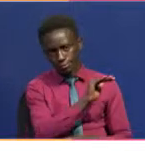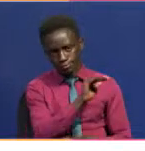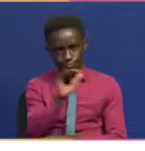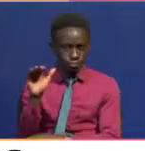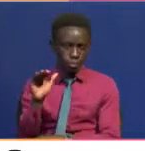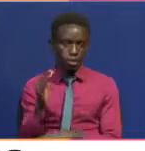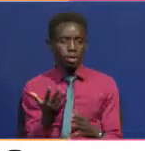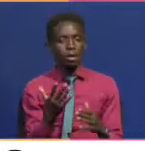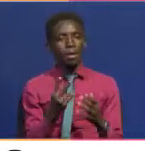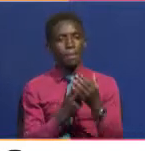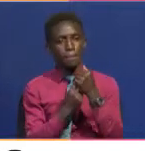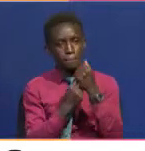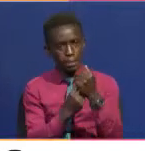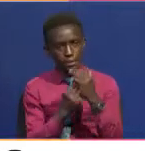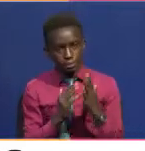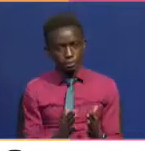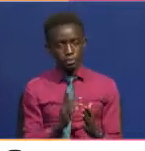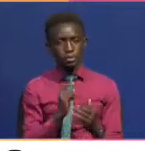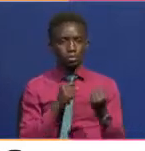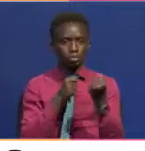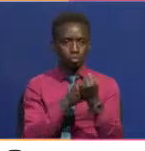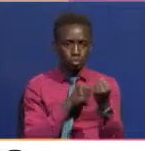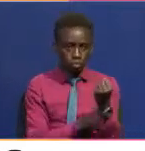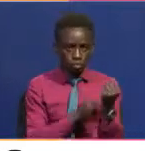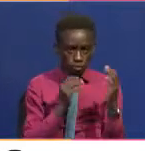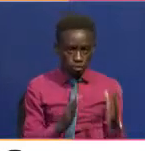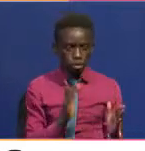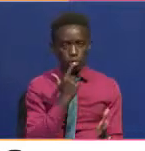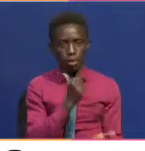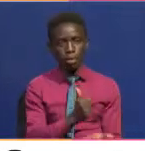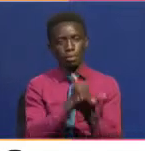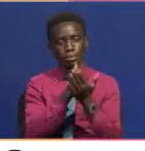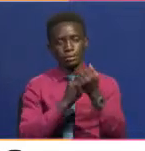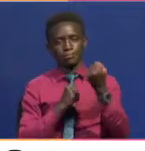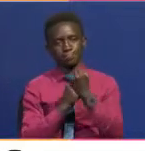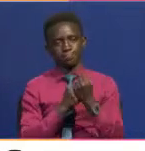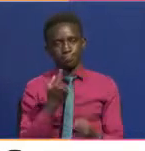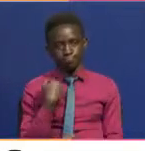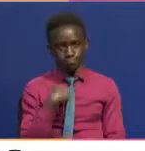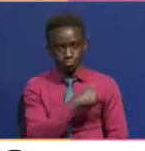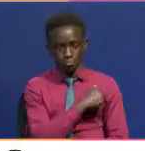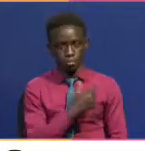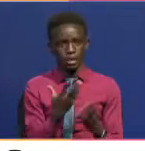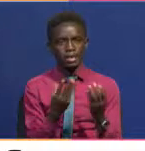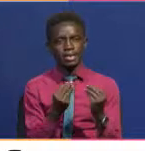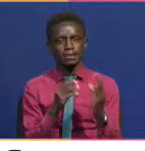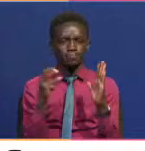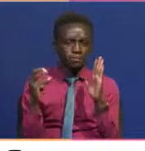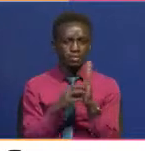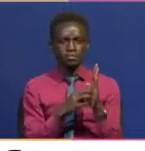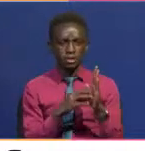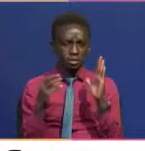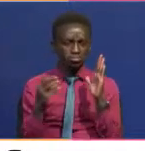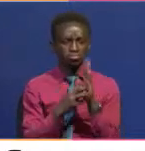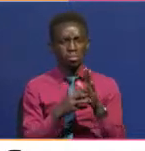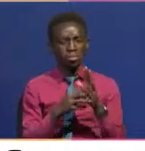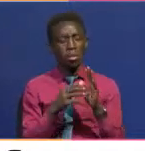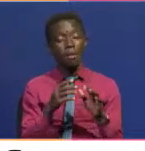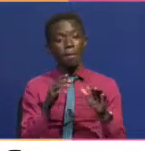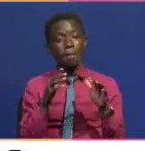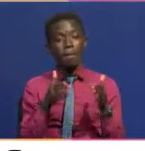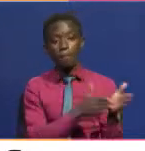and sponsors who can support us in this process, and we will have a lot of advertising opportunities for